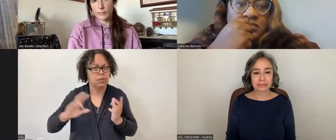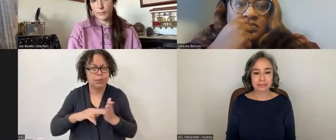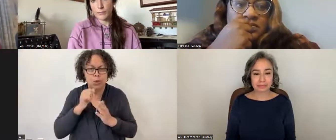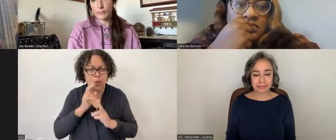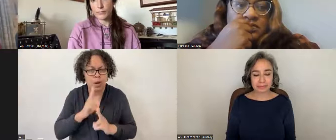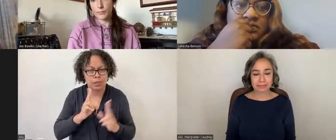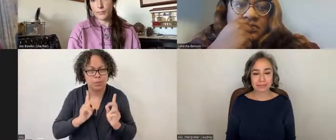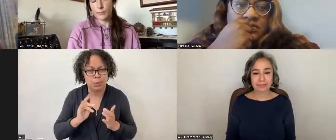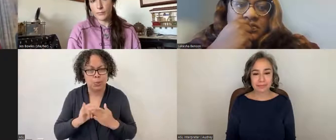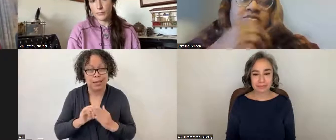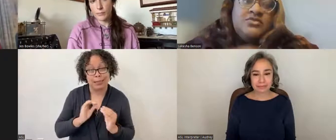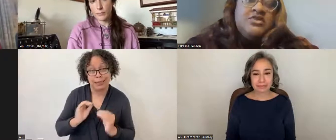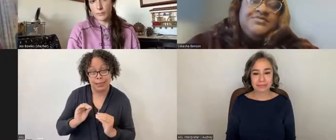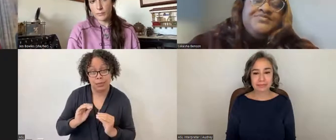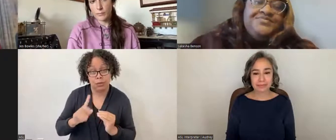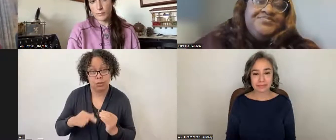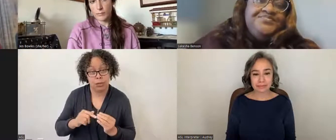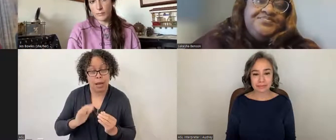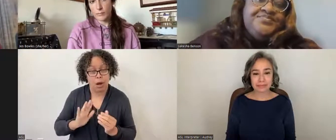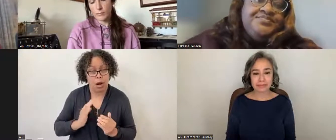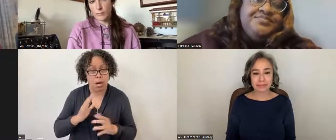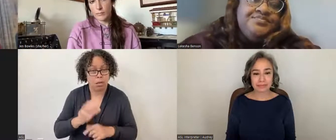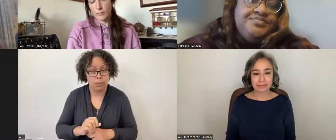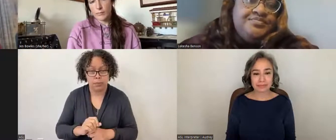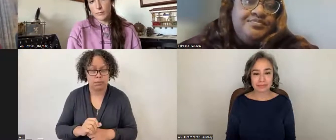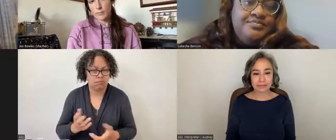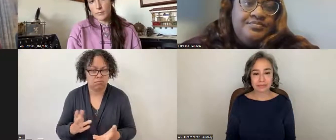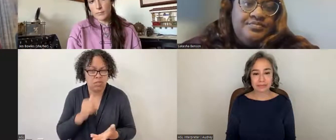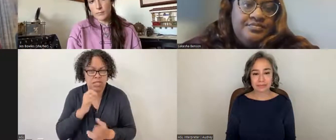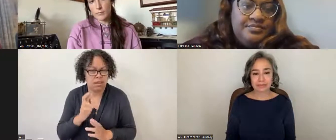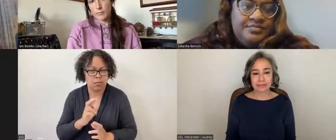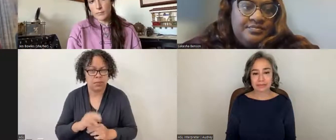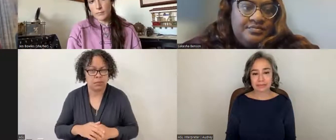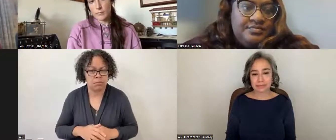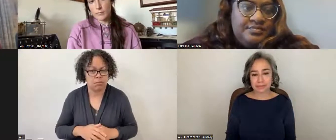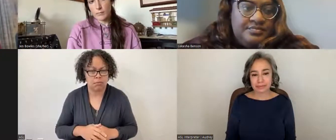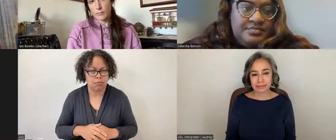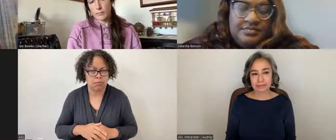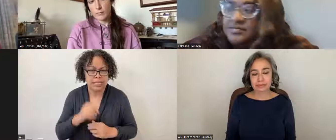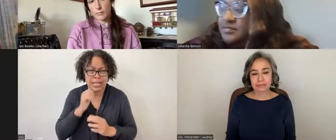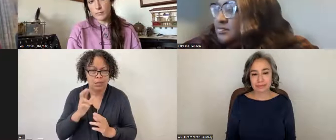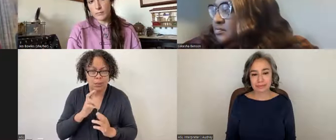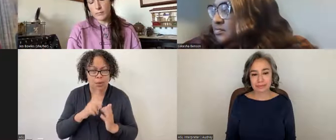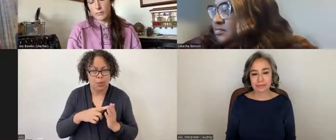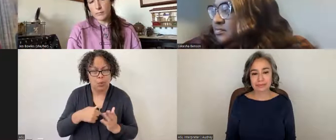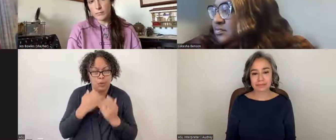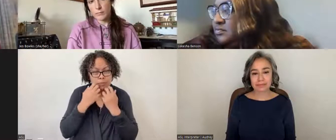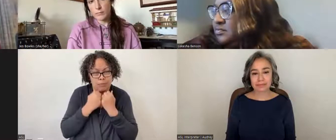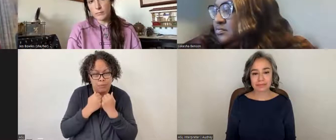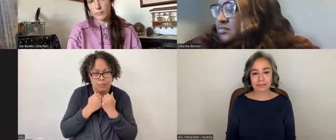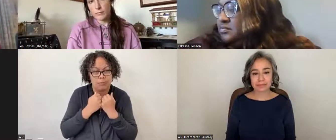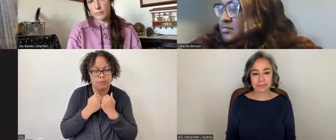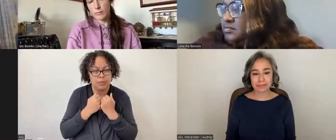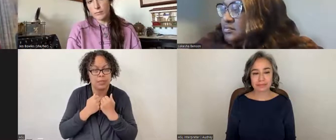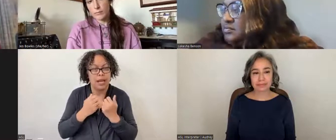that are educating you first off, then that's not showing any respect what they hold as education, what